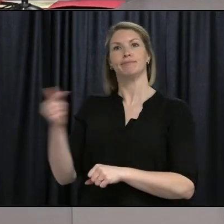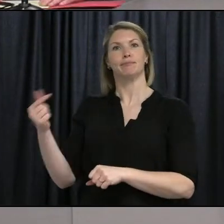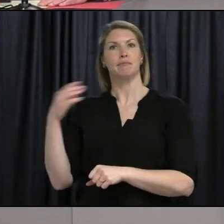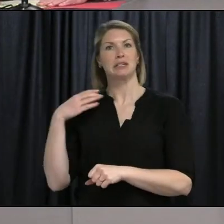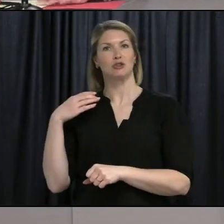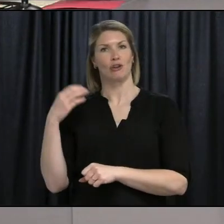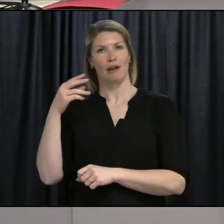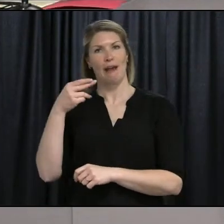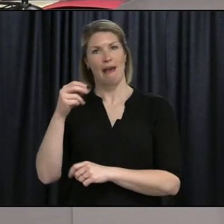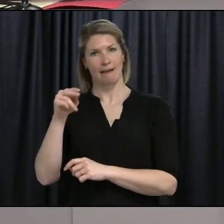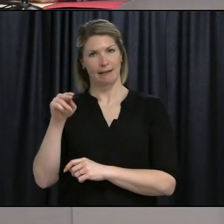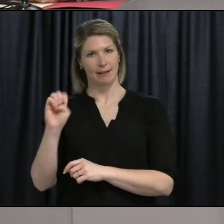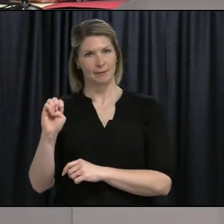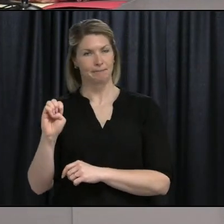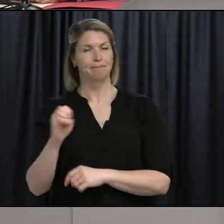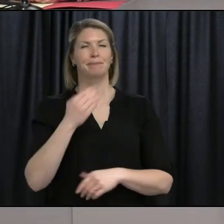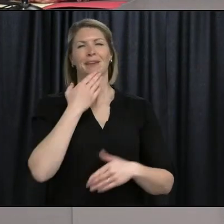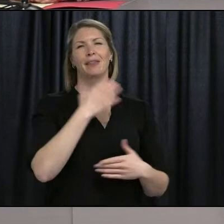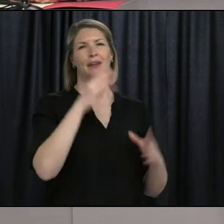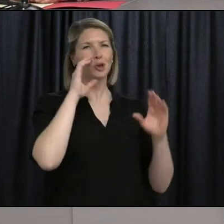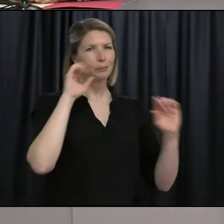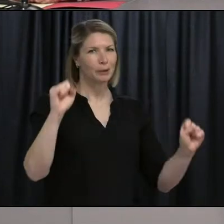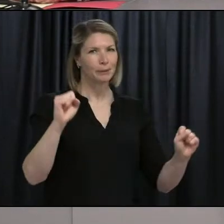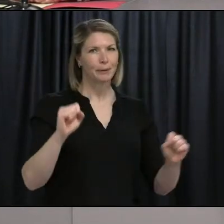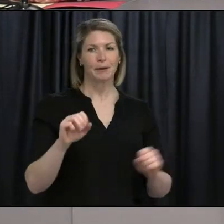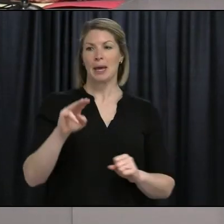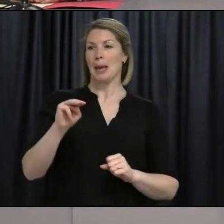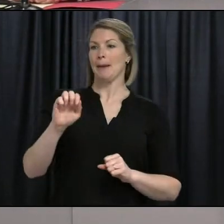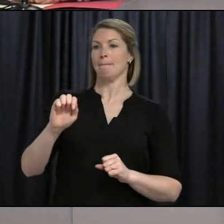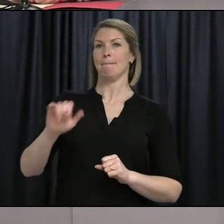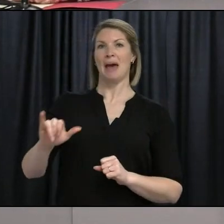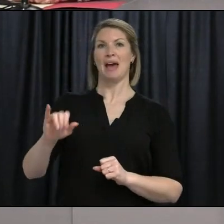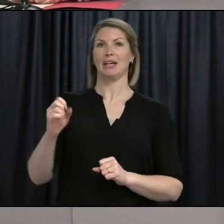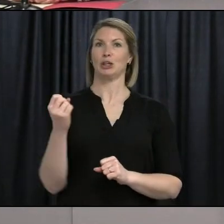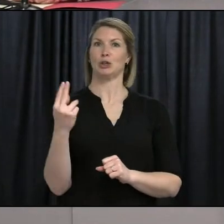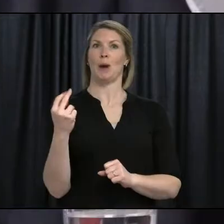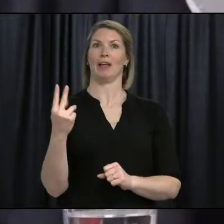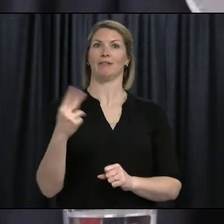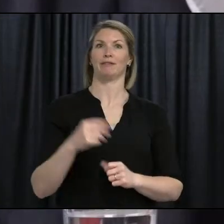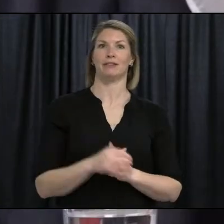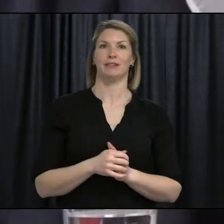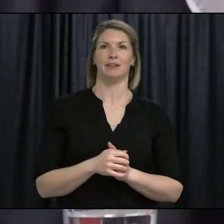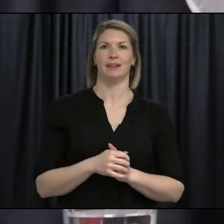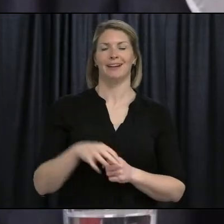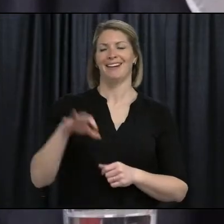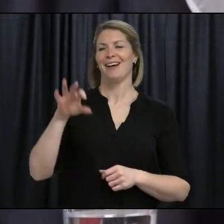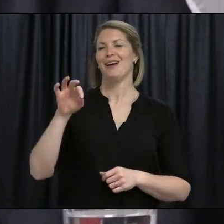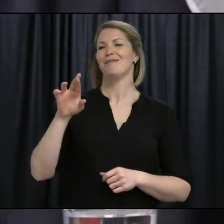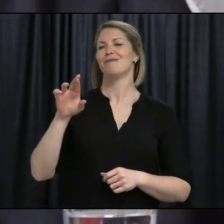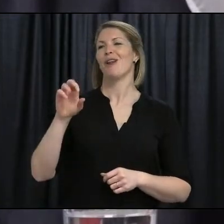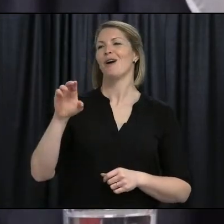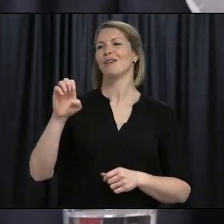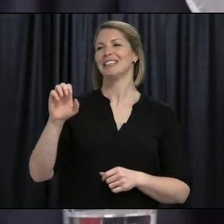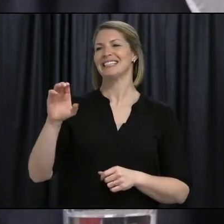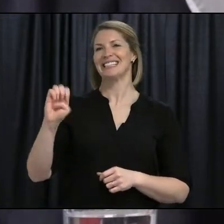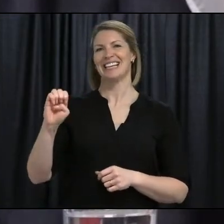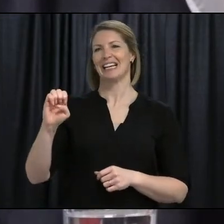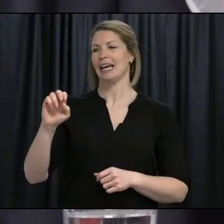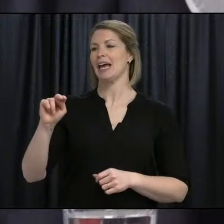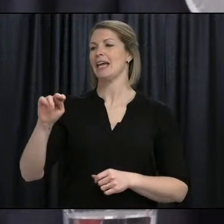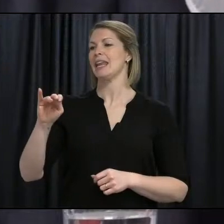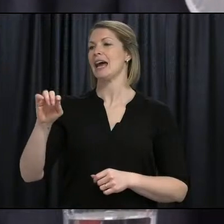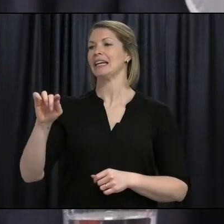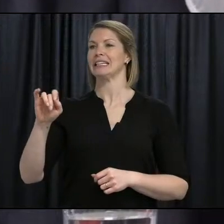Thank you very much, Premier. May the 12th, Florence Nightingale's birthday, and typically taken as the